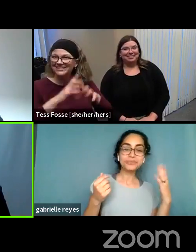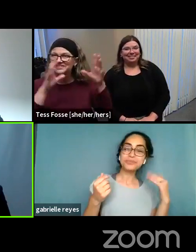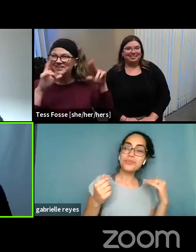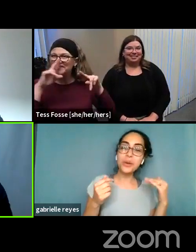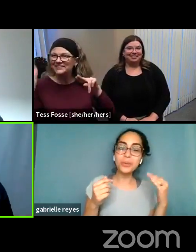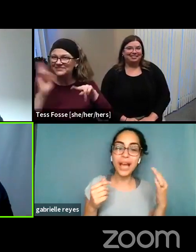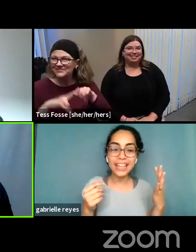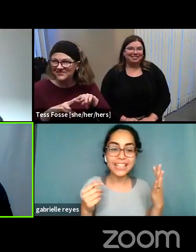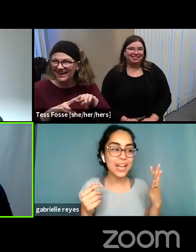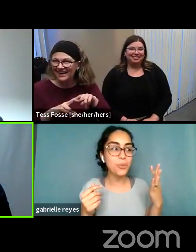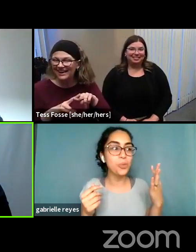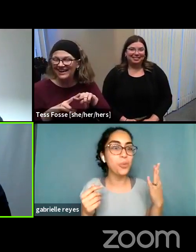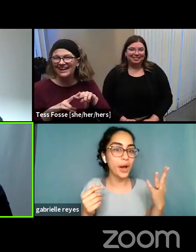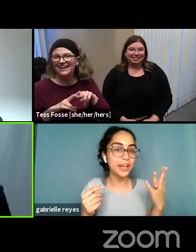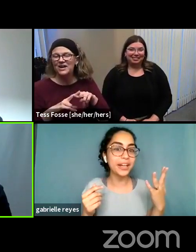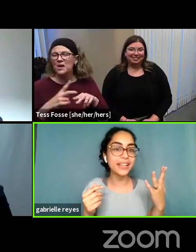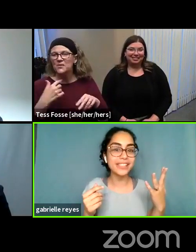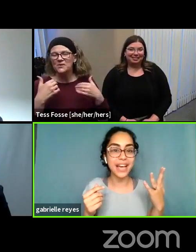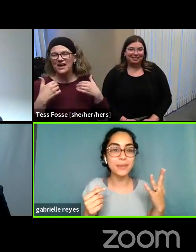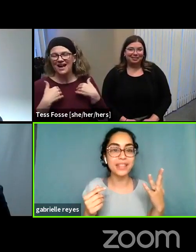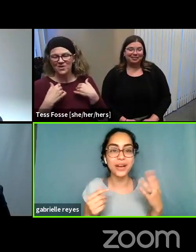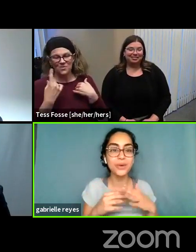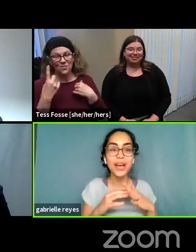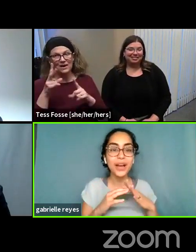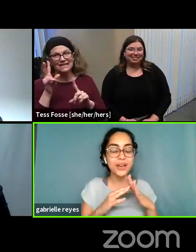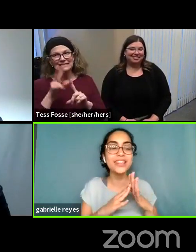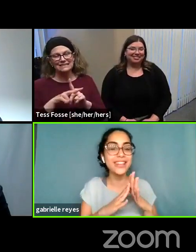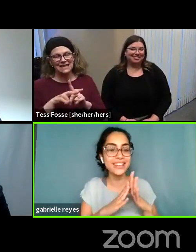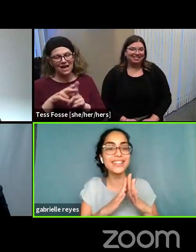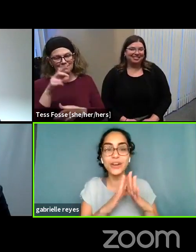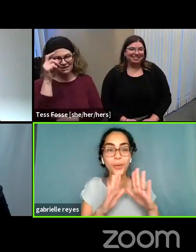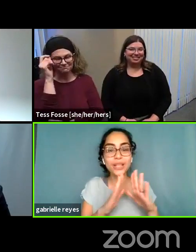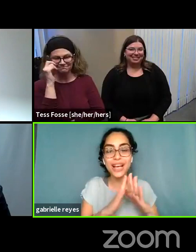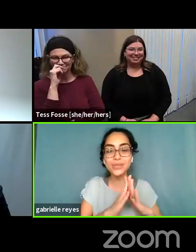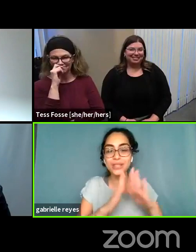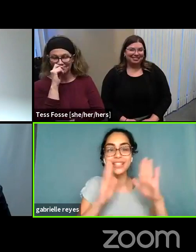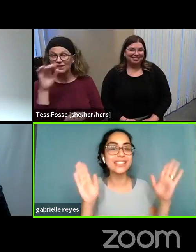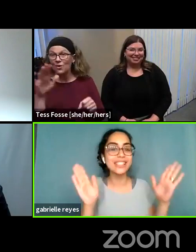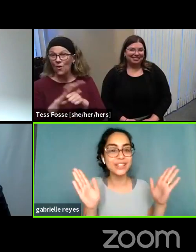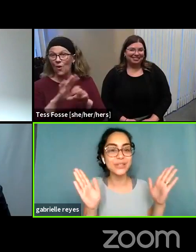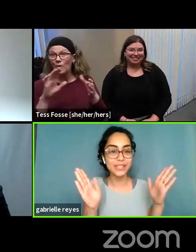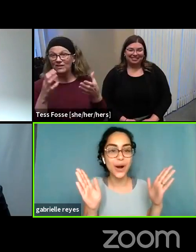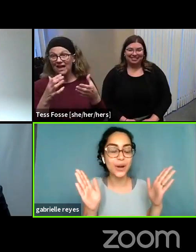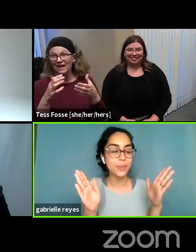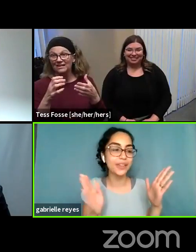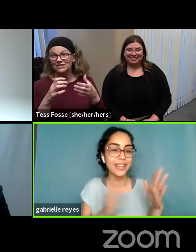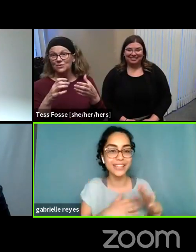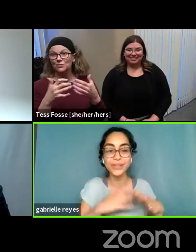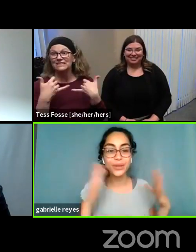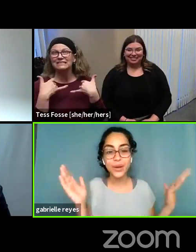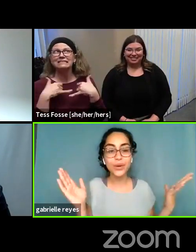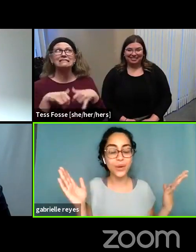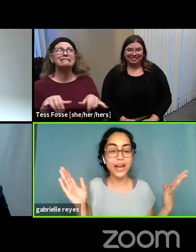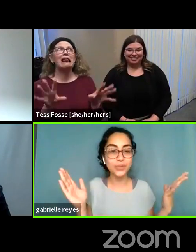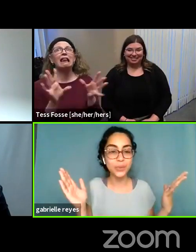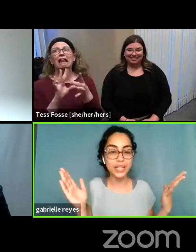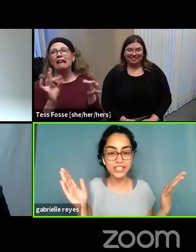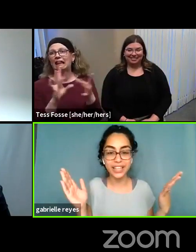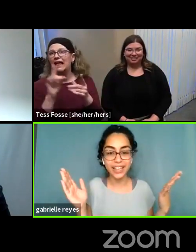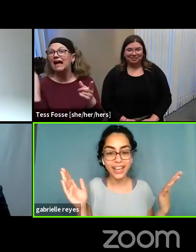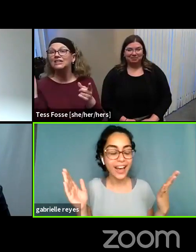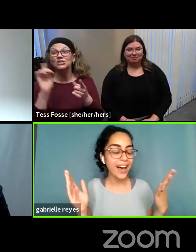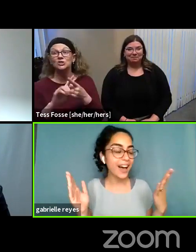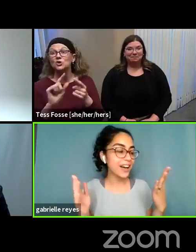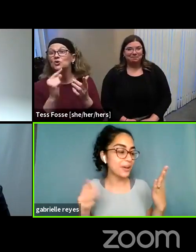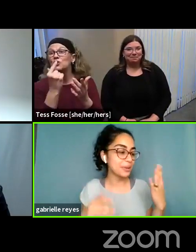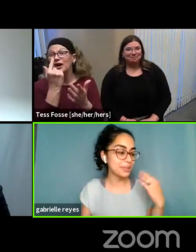fun. We had this like one assignment that the whole class would continue to talk about like till